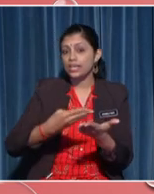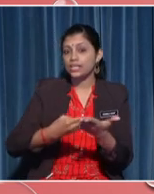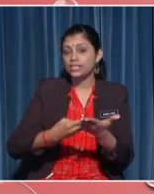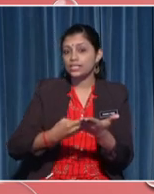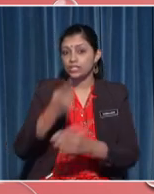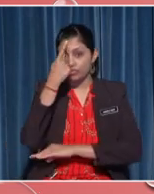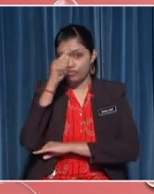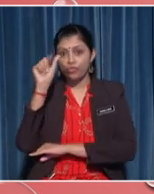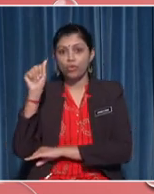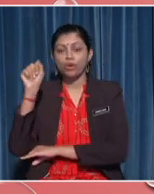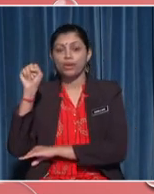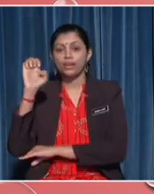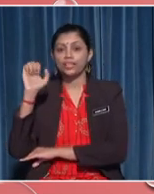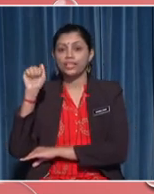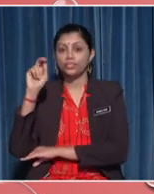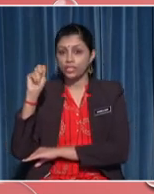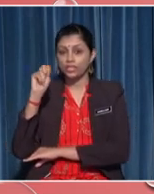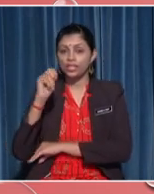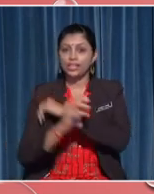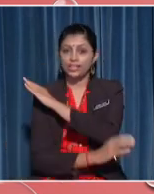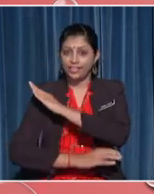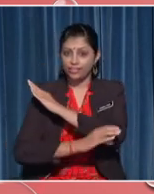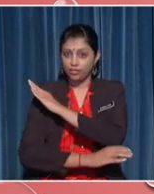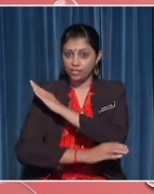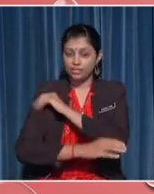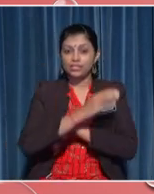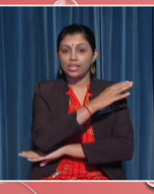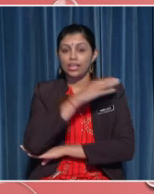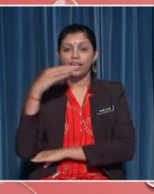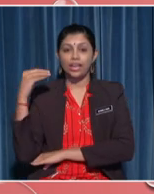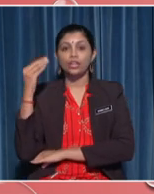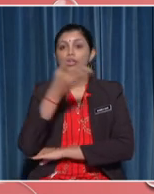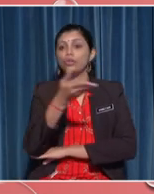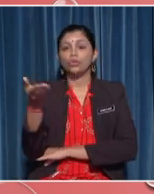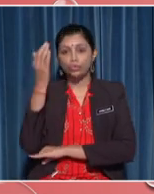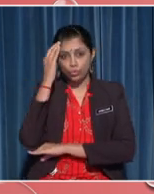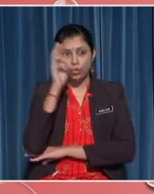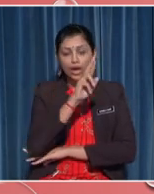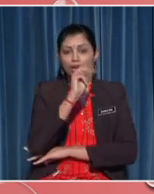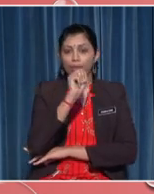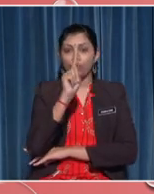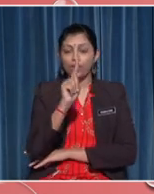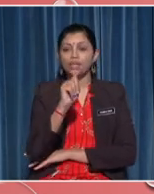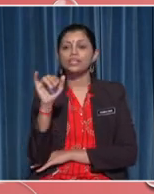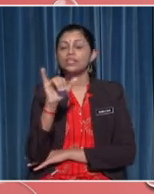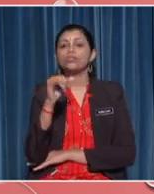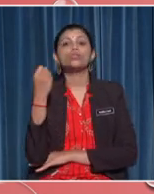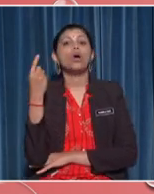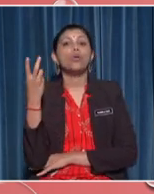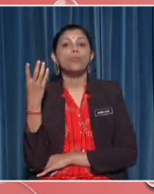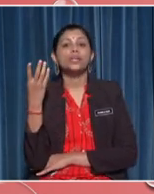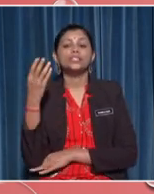ASEAN countries and we are able to state equivalent value of 1 ringgit